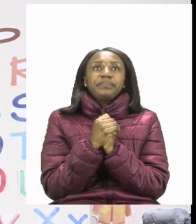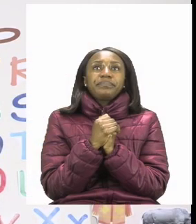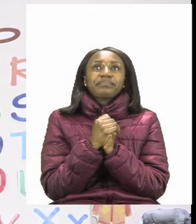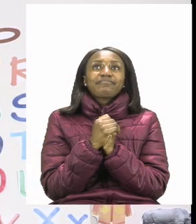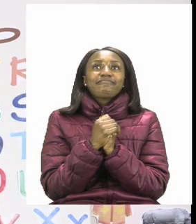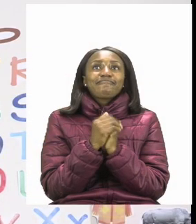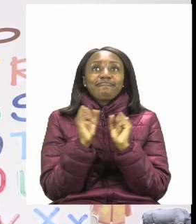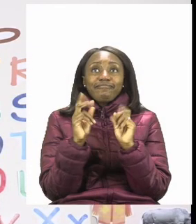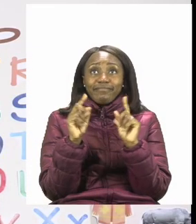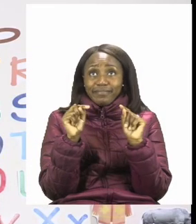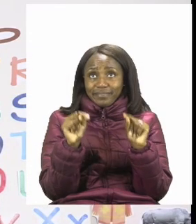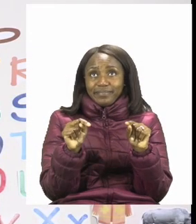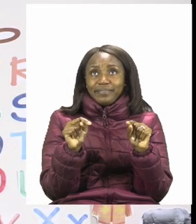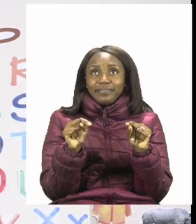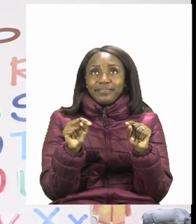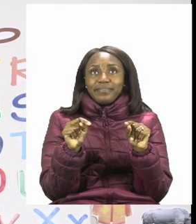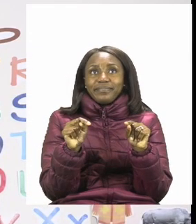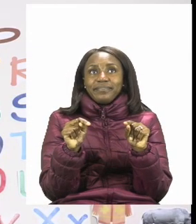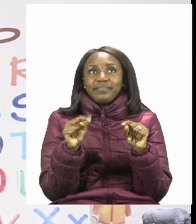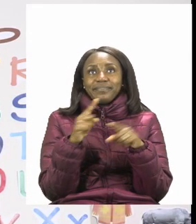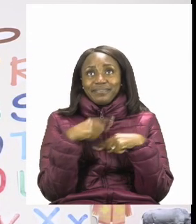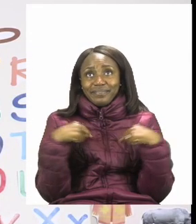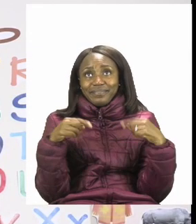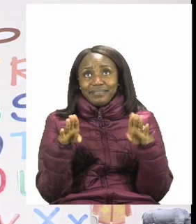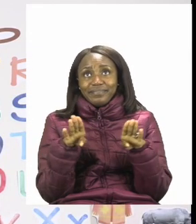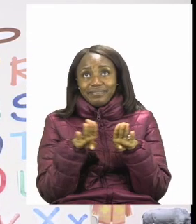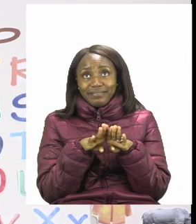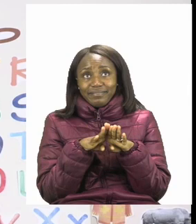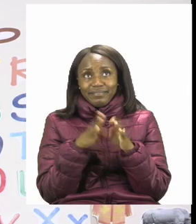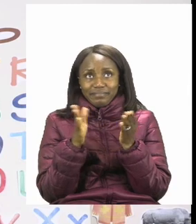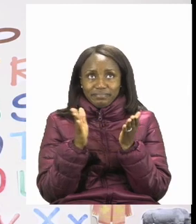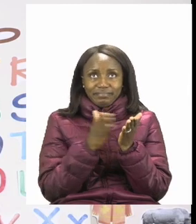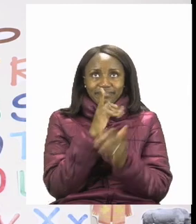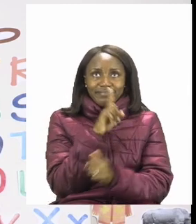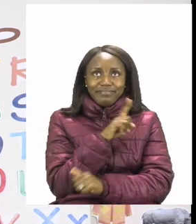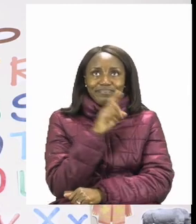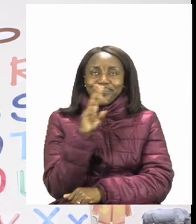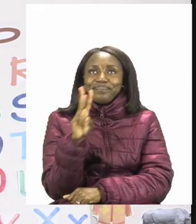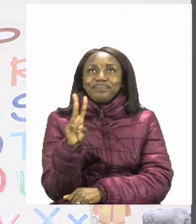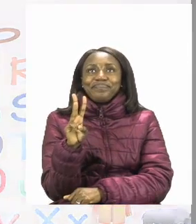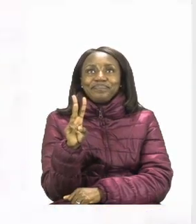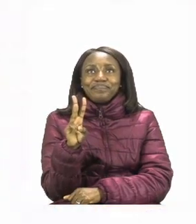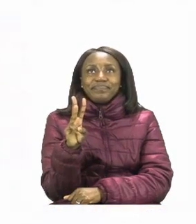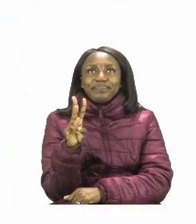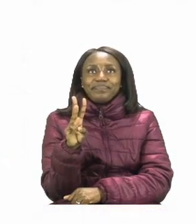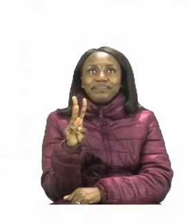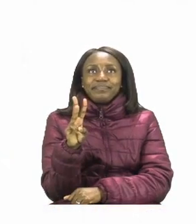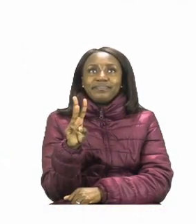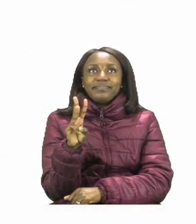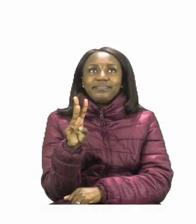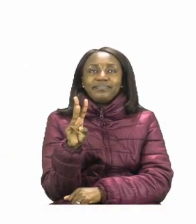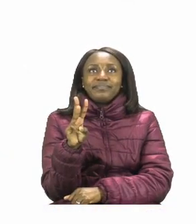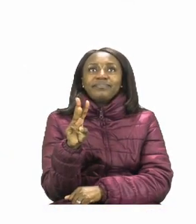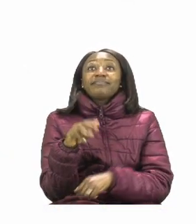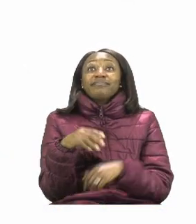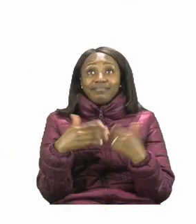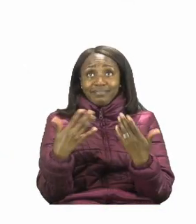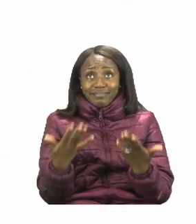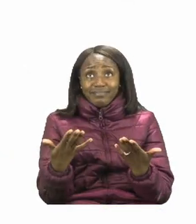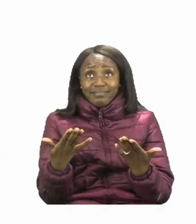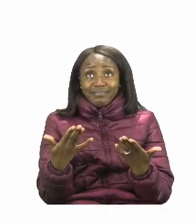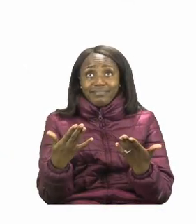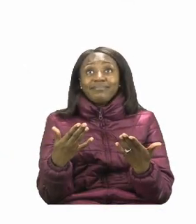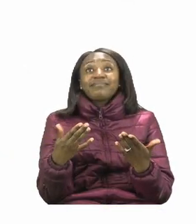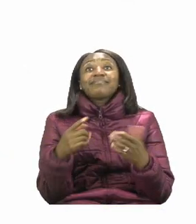For our lesson now, boys and girls, we are going to go to page 13. On page 13, we are going to be